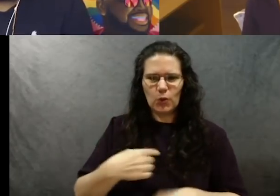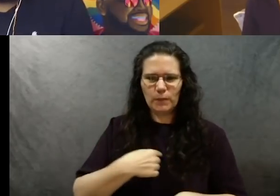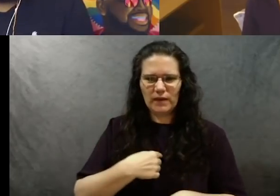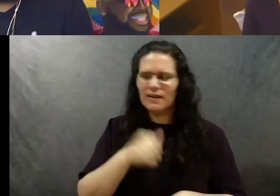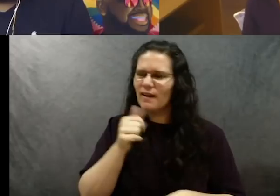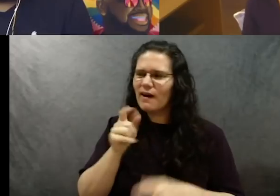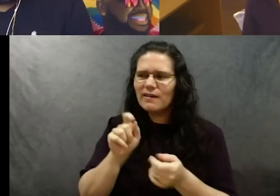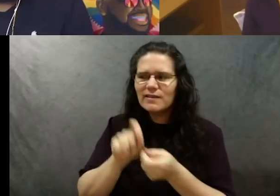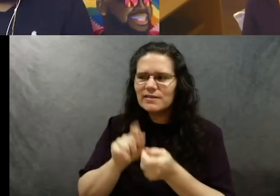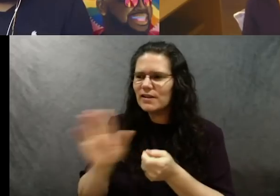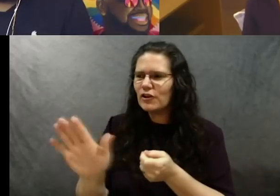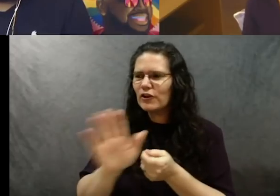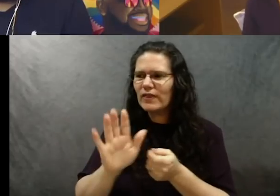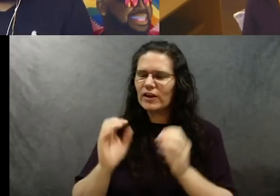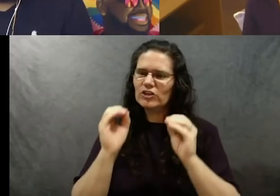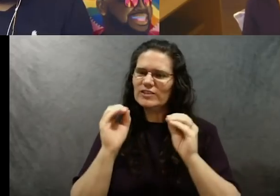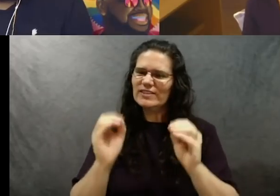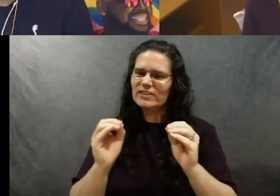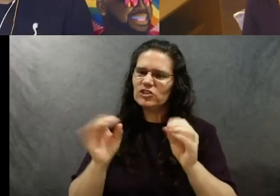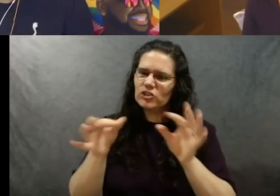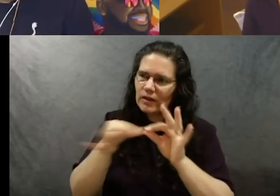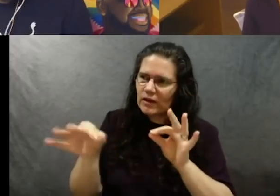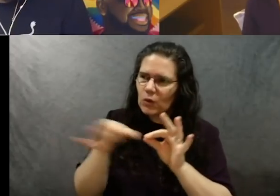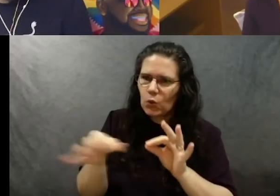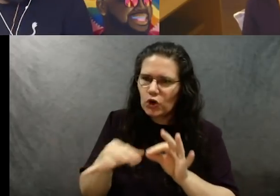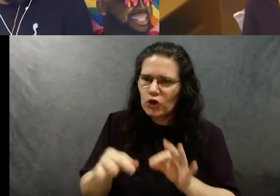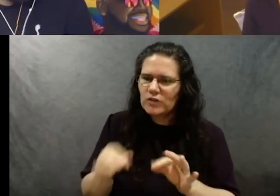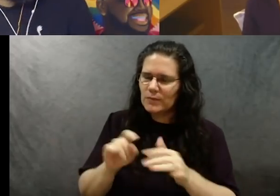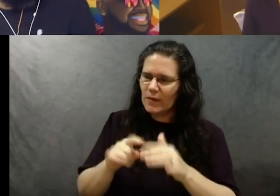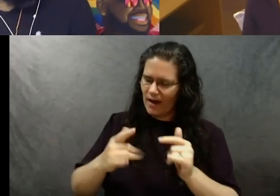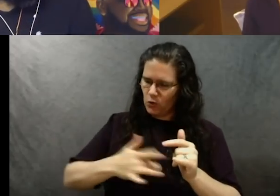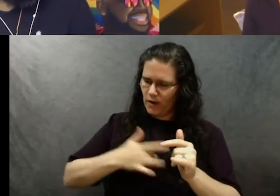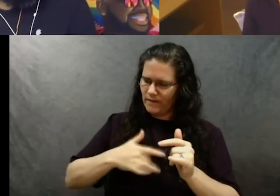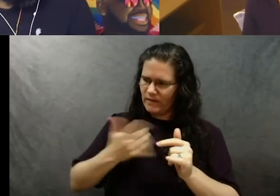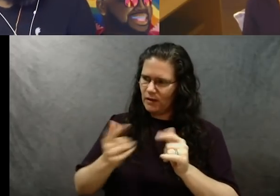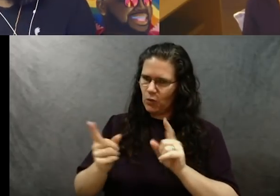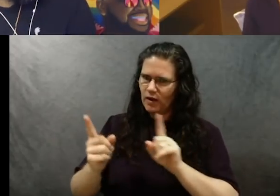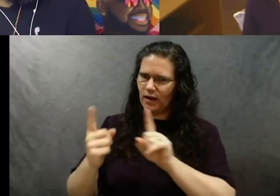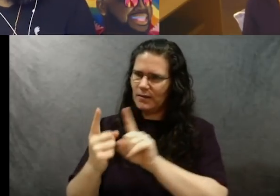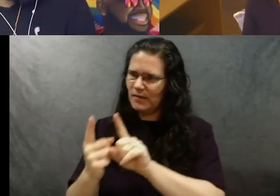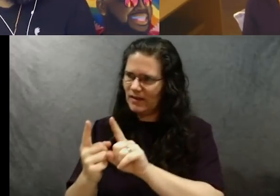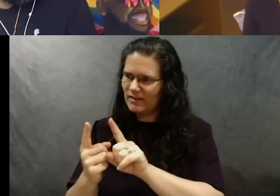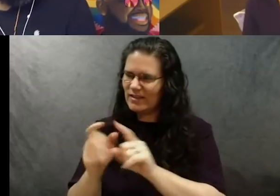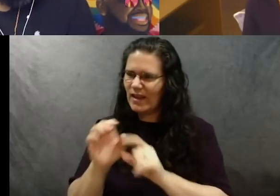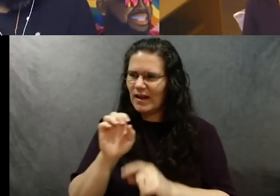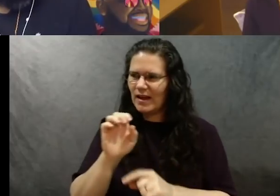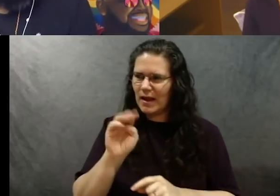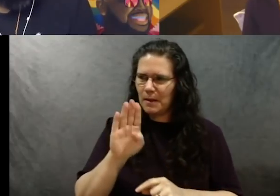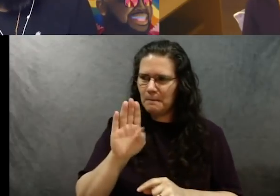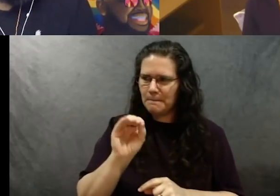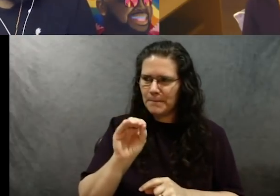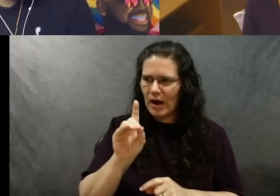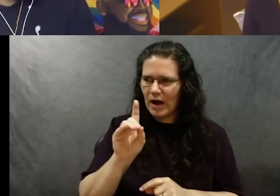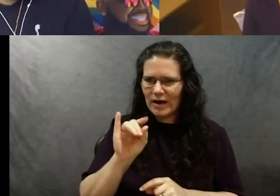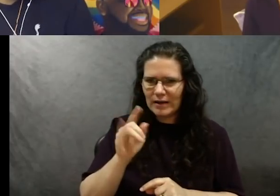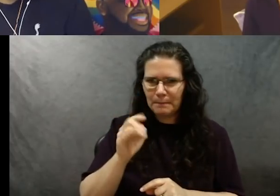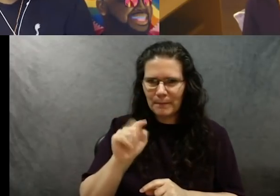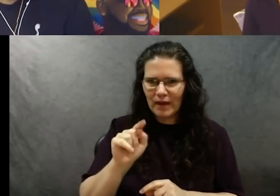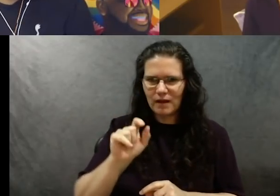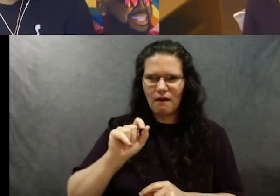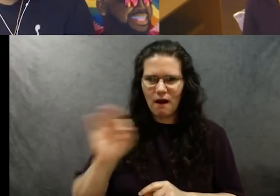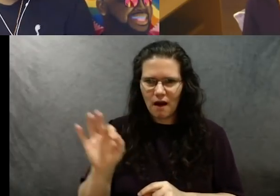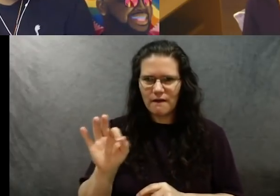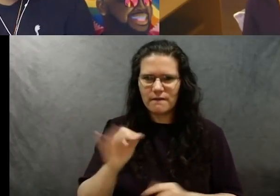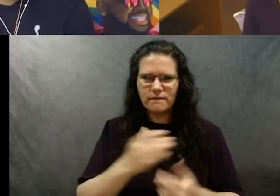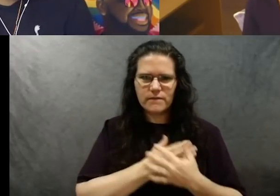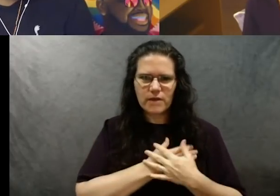feel around them, you know? And if we can deeply embody compassion, then we can move into interactions with folks, and